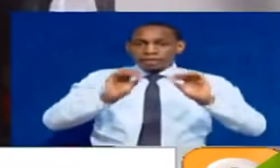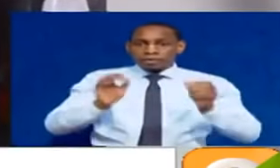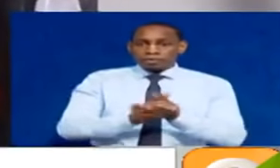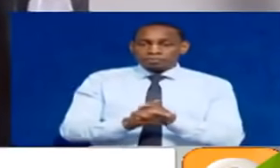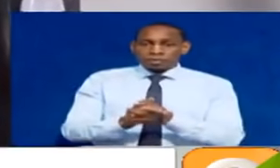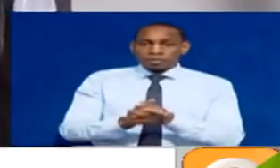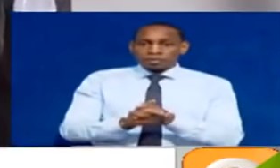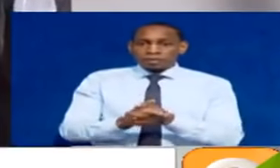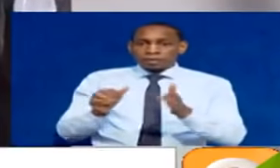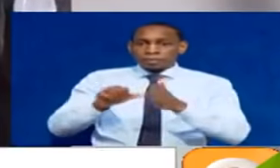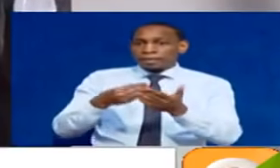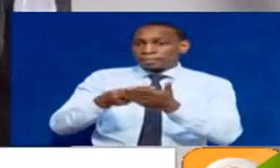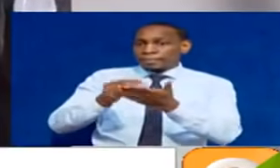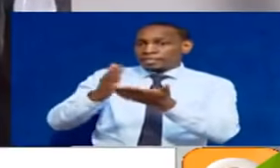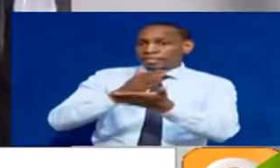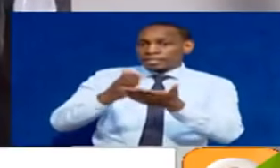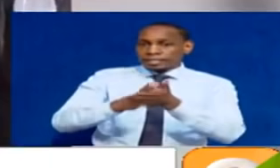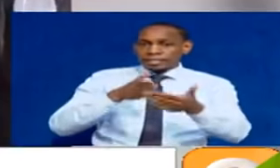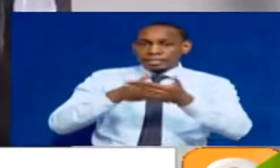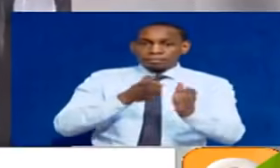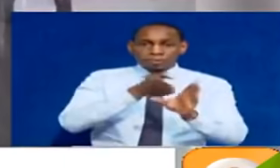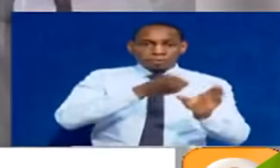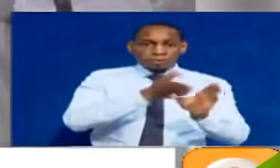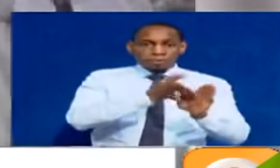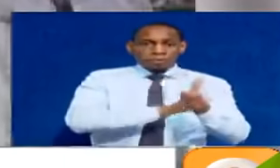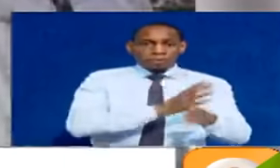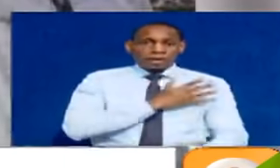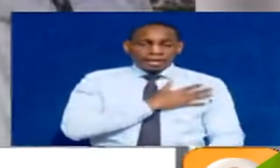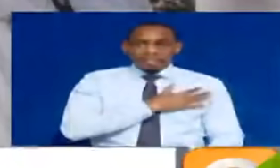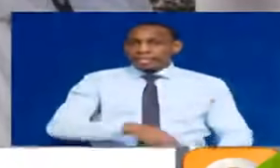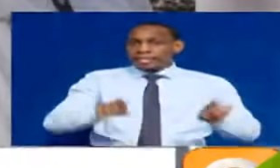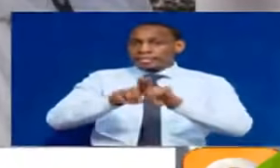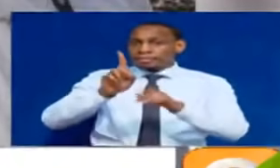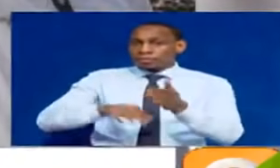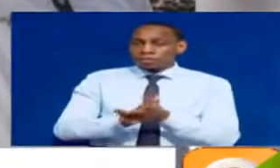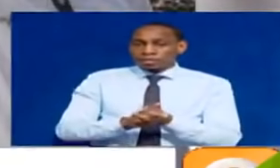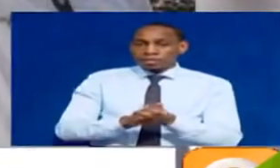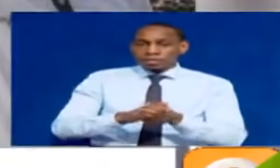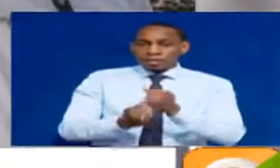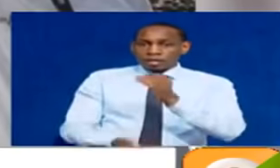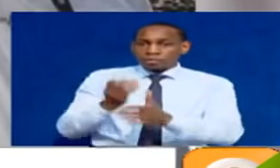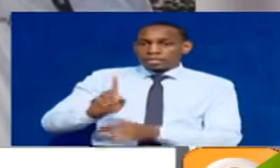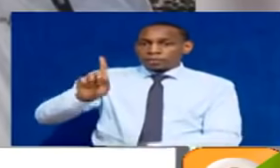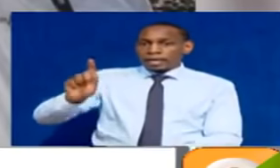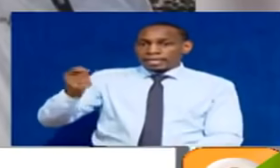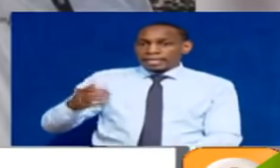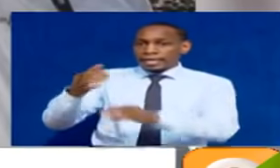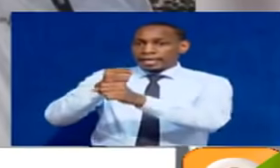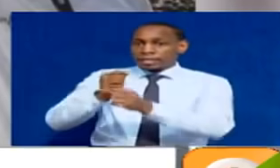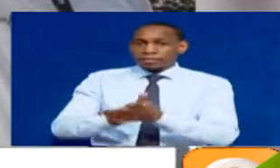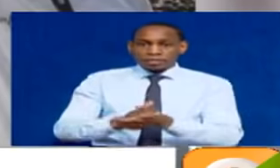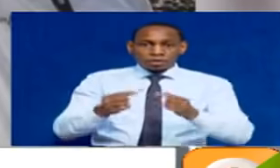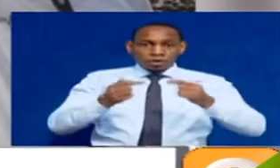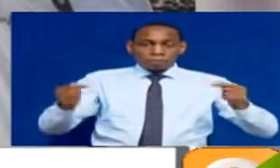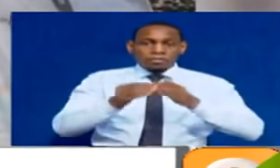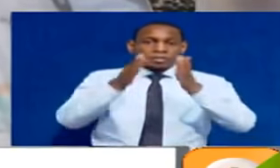squabbling over the revenue share now stands in the way of the pull-out threat from NASA and as well the takeoff of One Kenya Alliance.